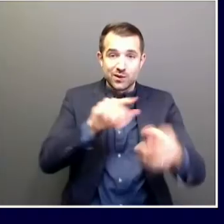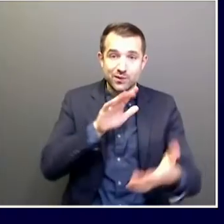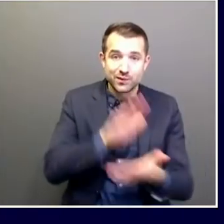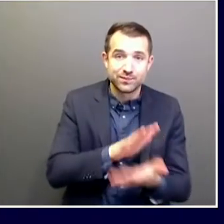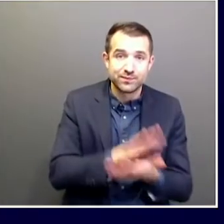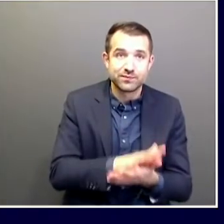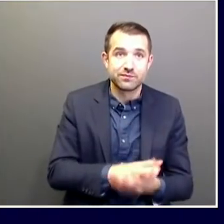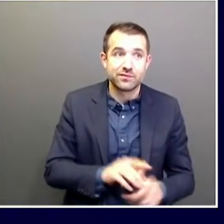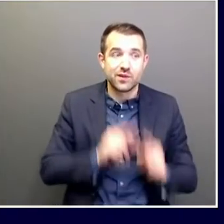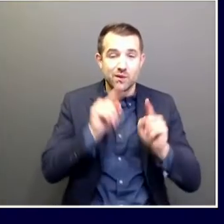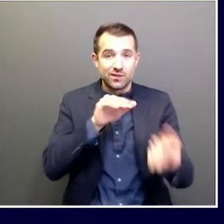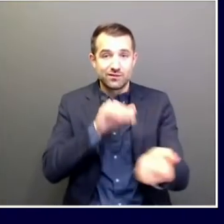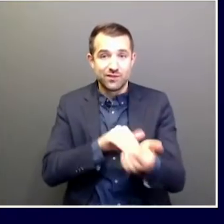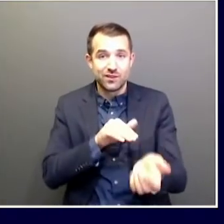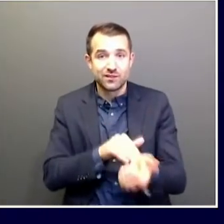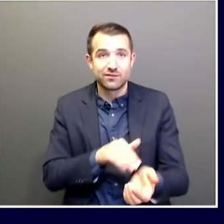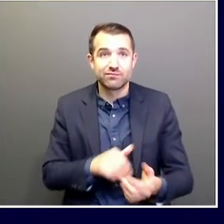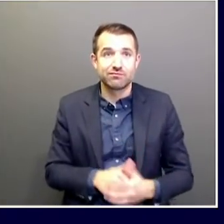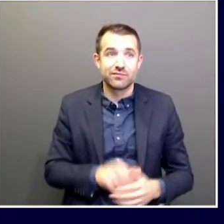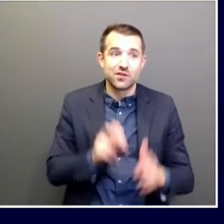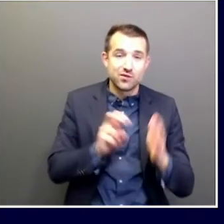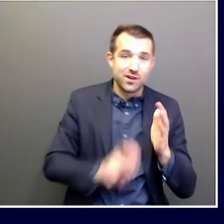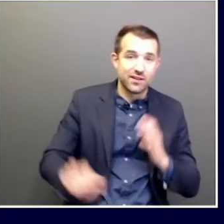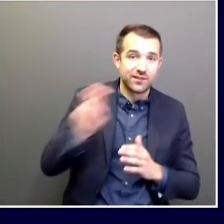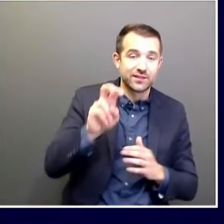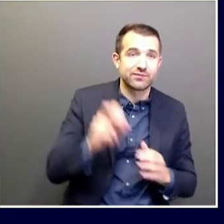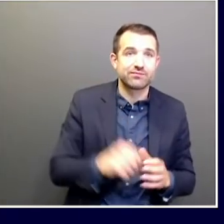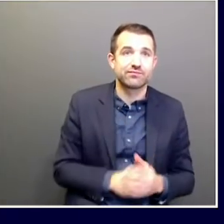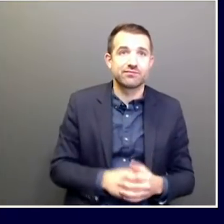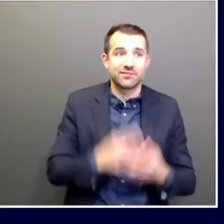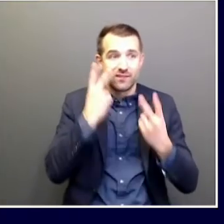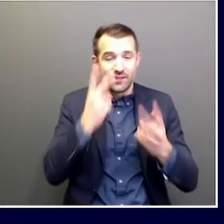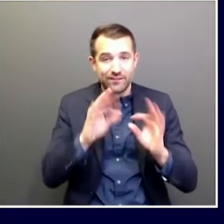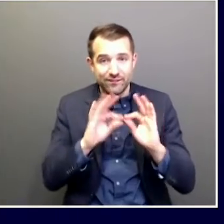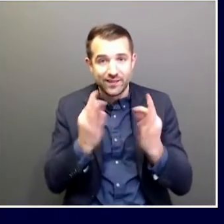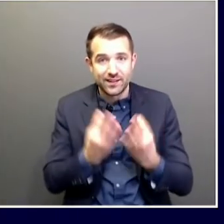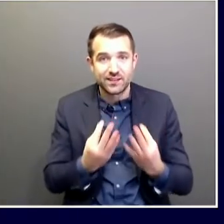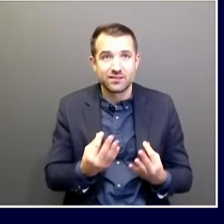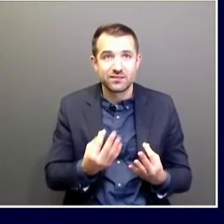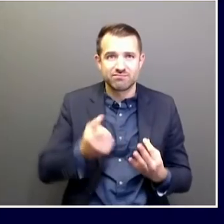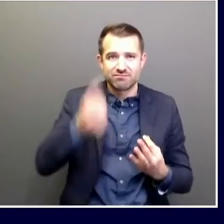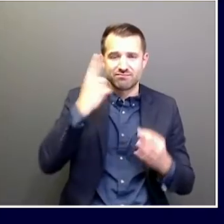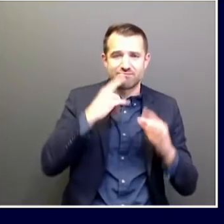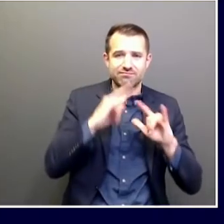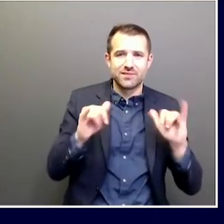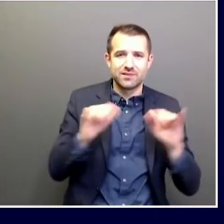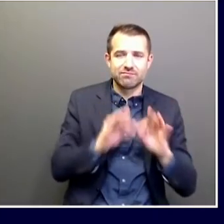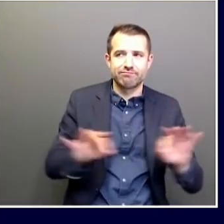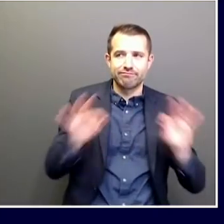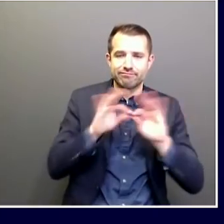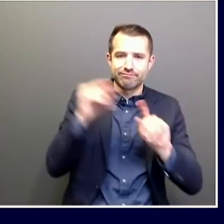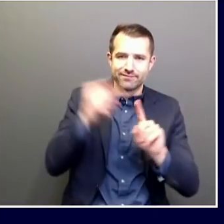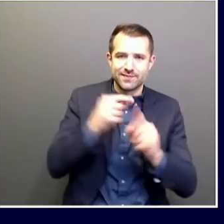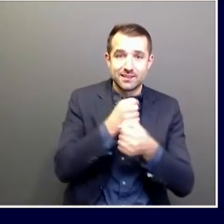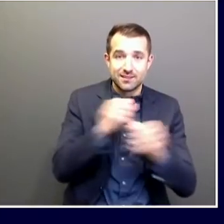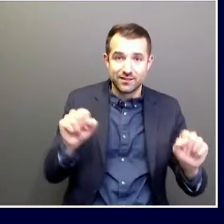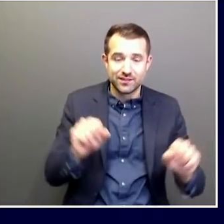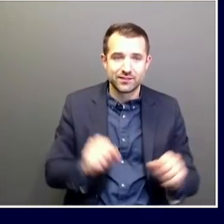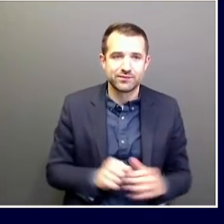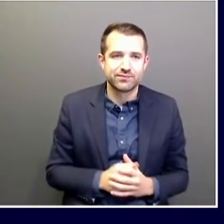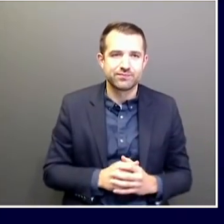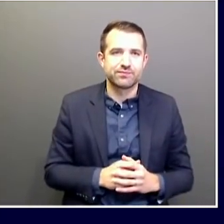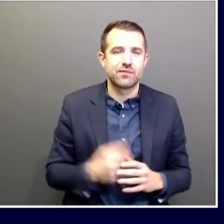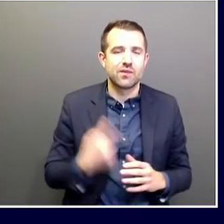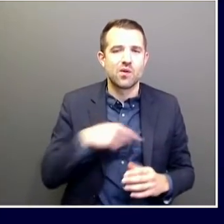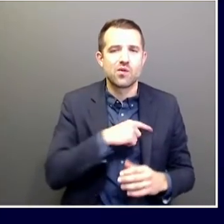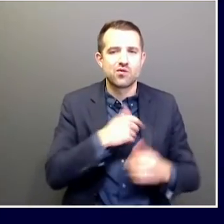do what they want to do, like traveling and seeing families safely. So we are in this mode of trying to make these adjustments so